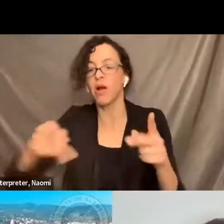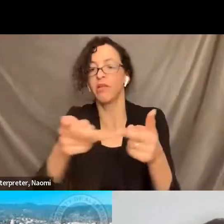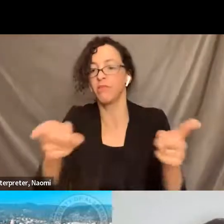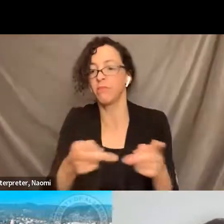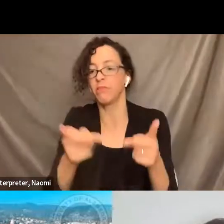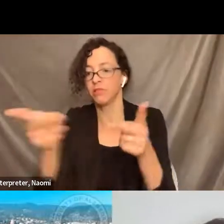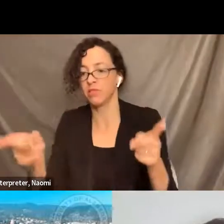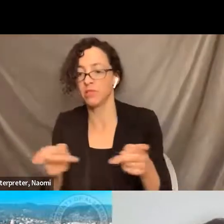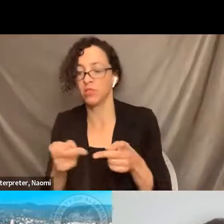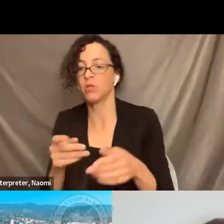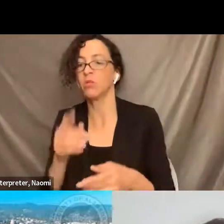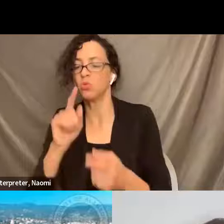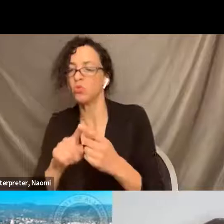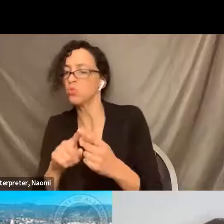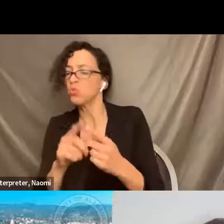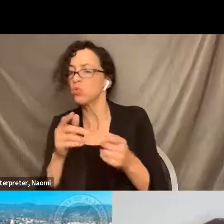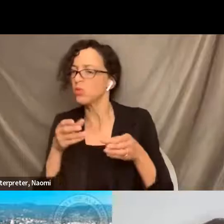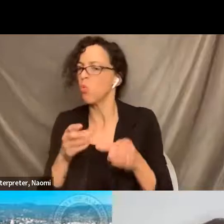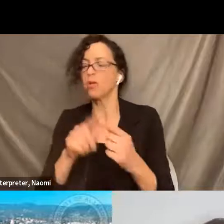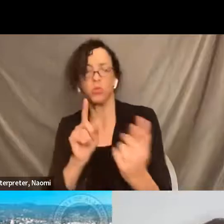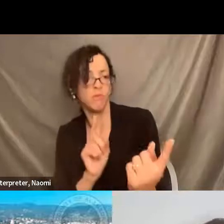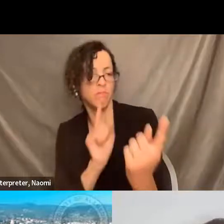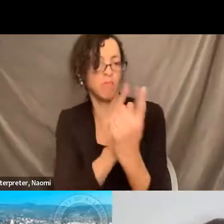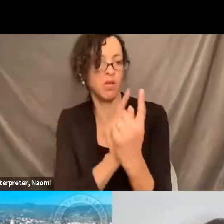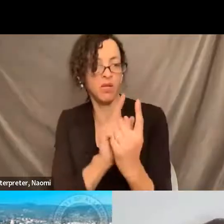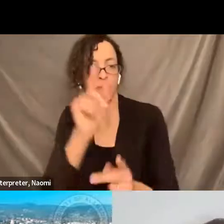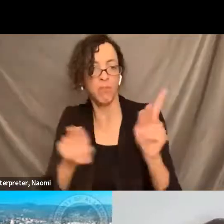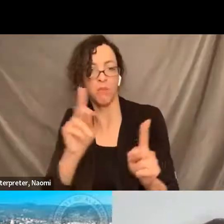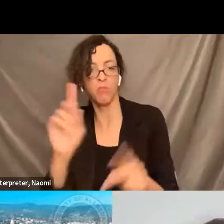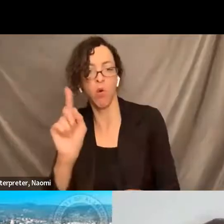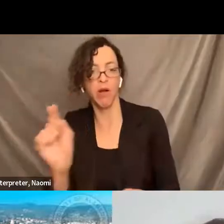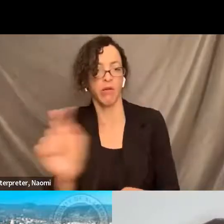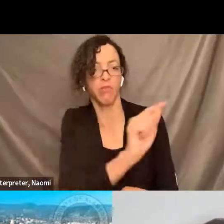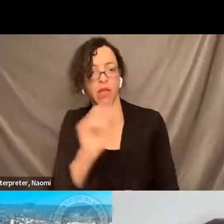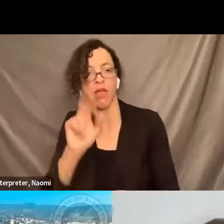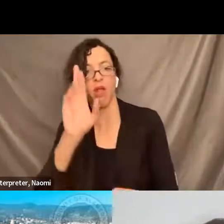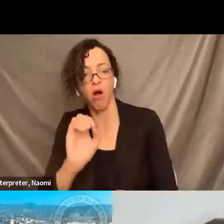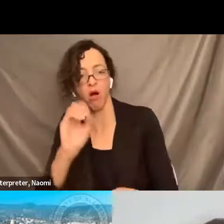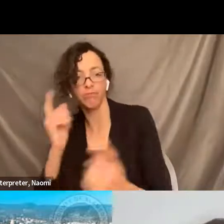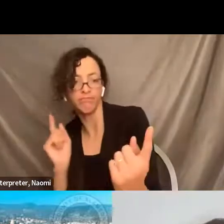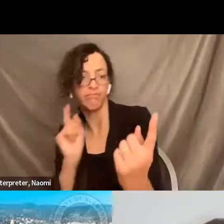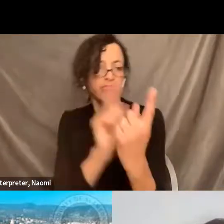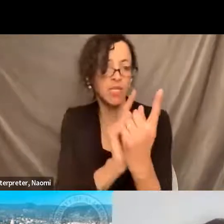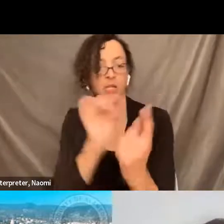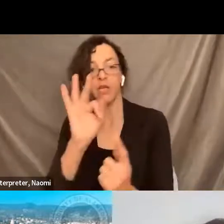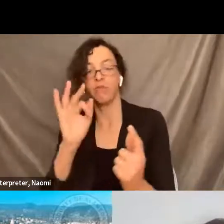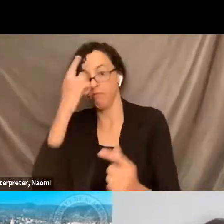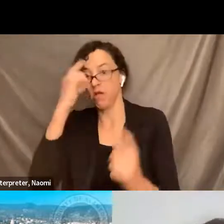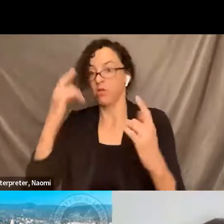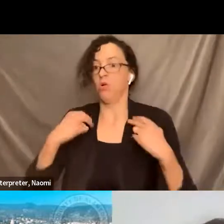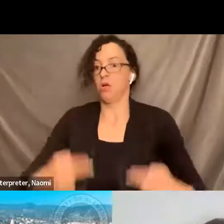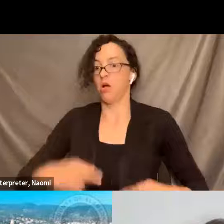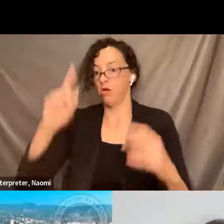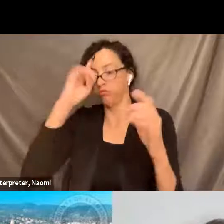meet people where they are when they're having a mental health crisis, and also provide more of a menu